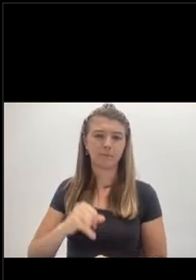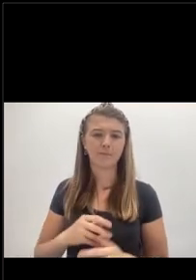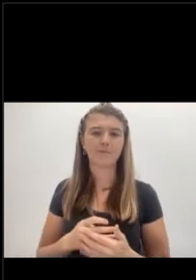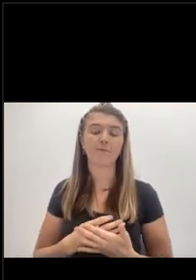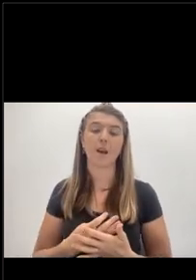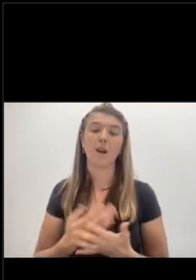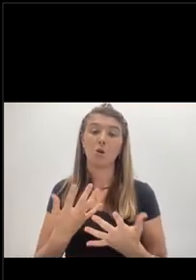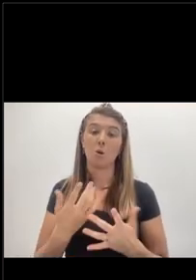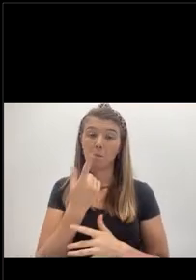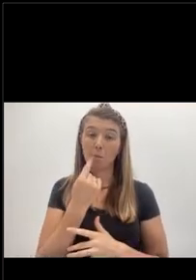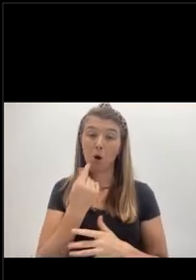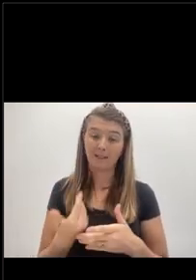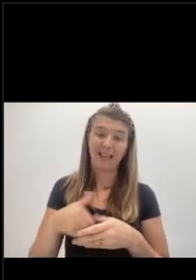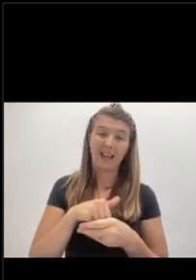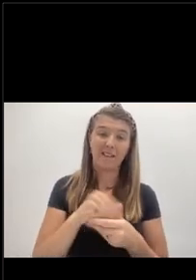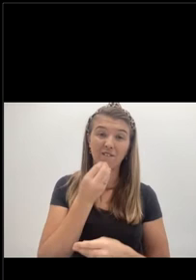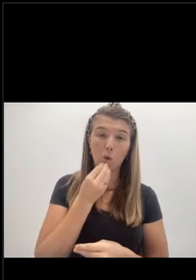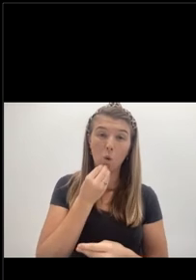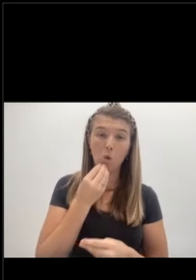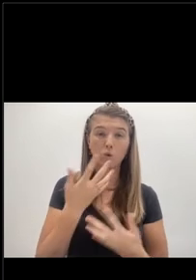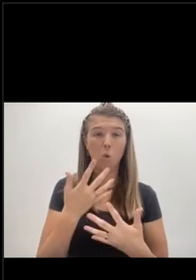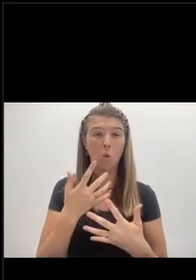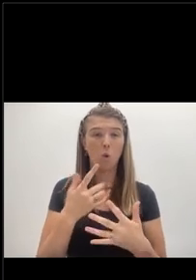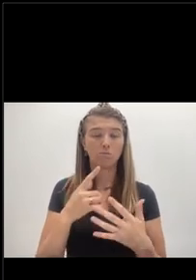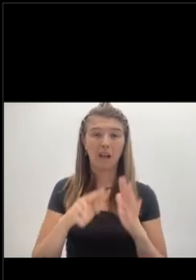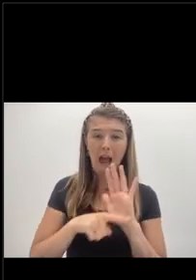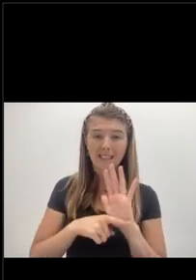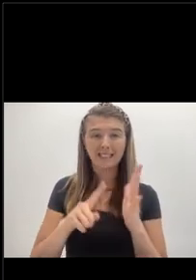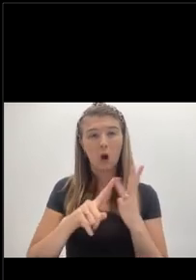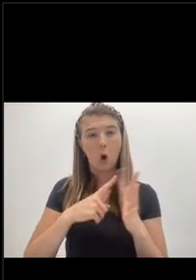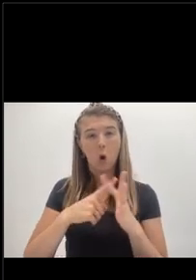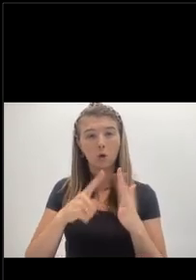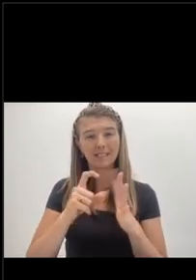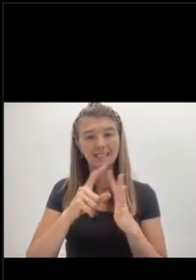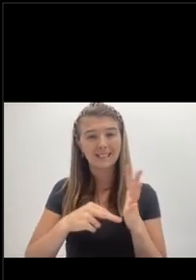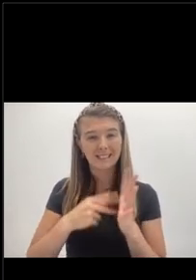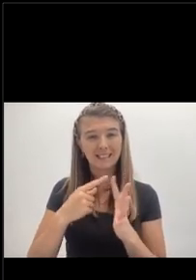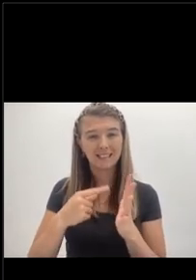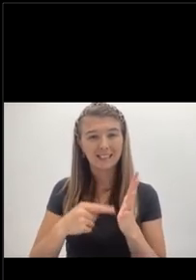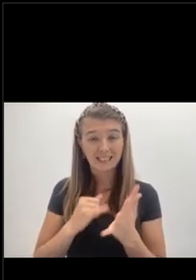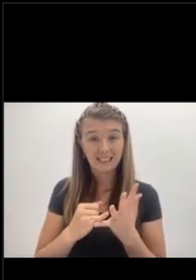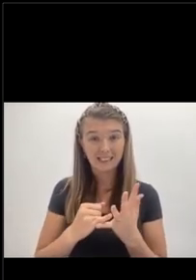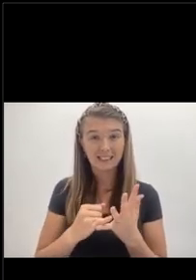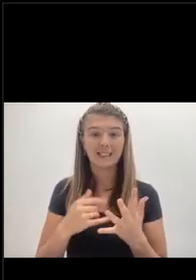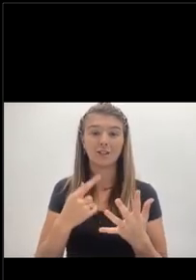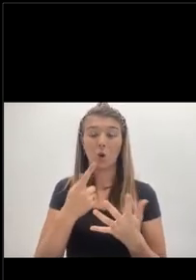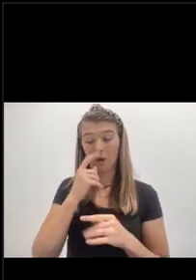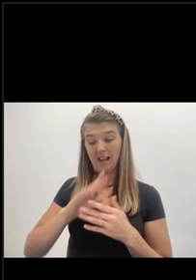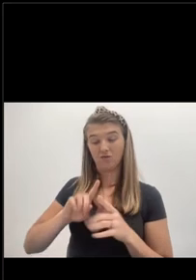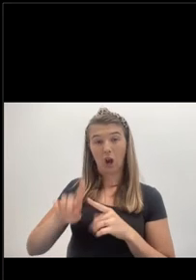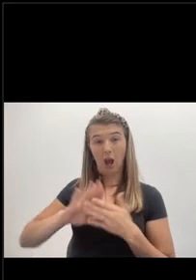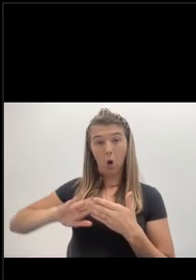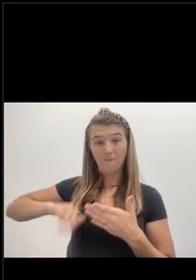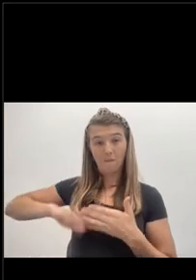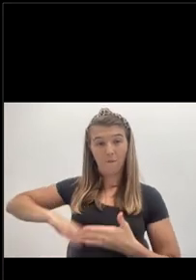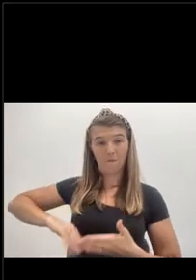certain antioxidants and so forth. So the idea is that you can lose them on the way and maybe even